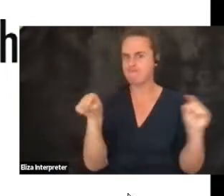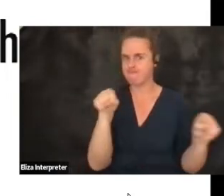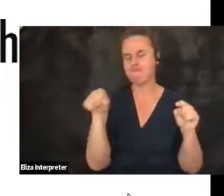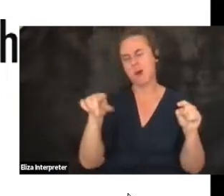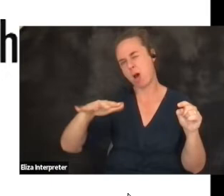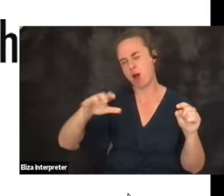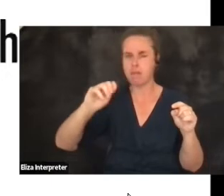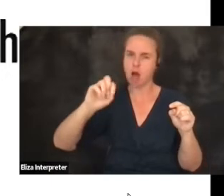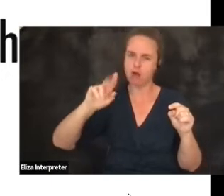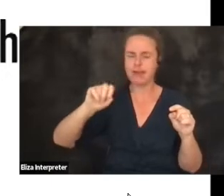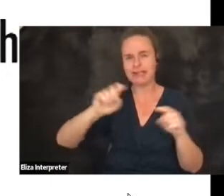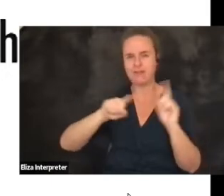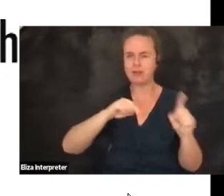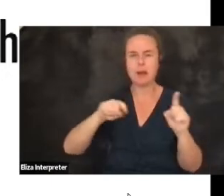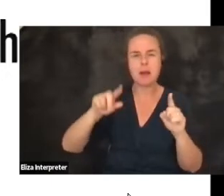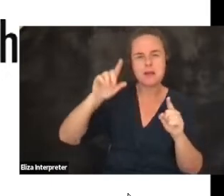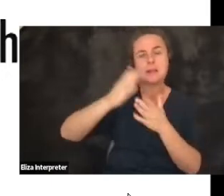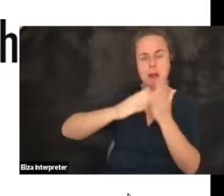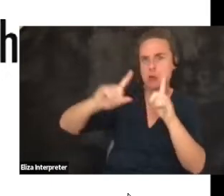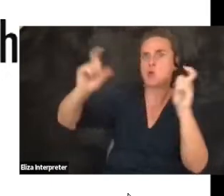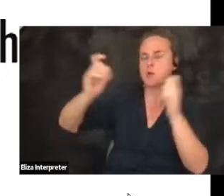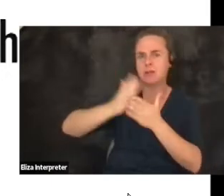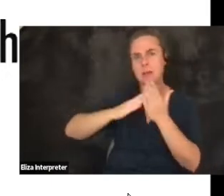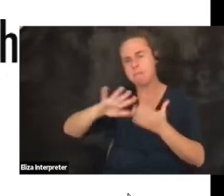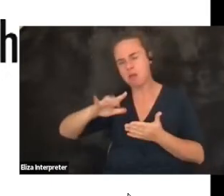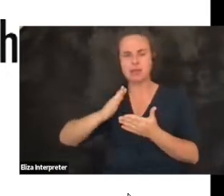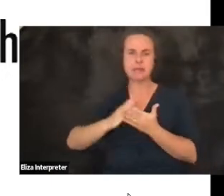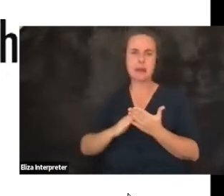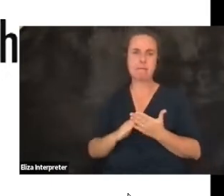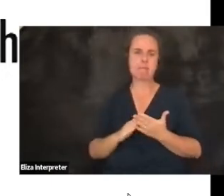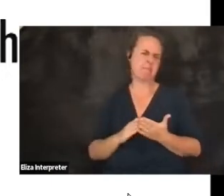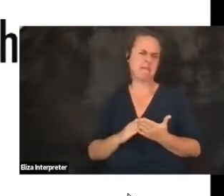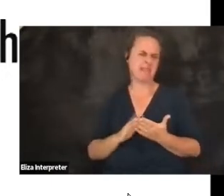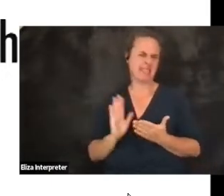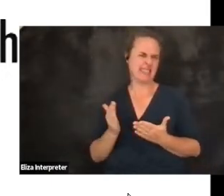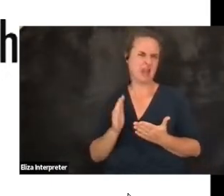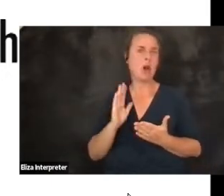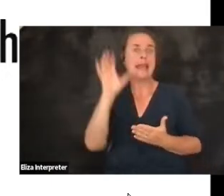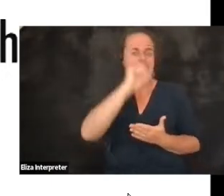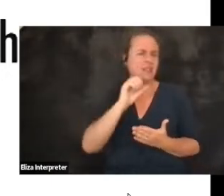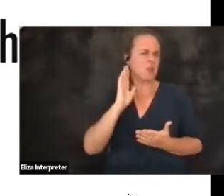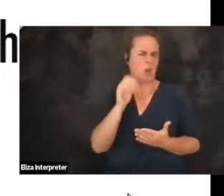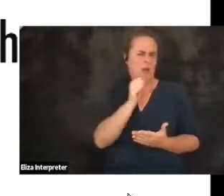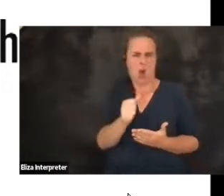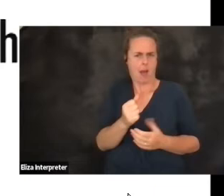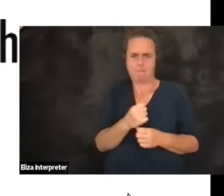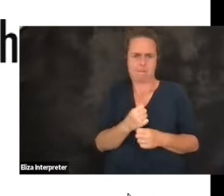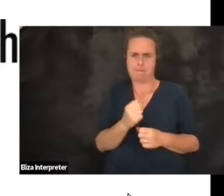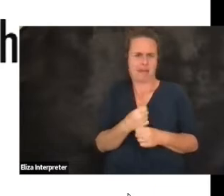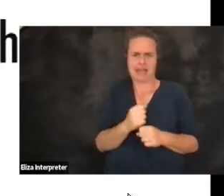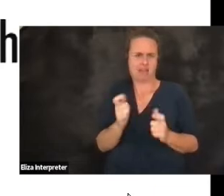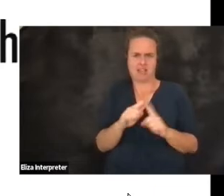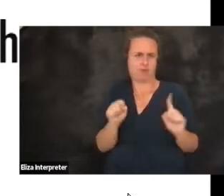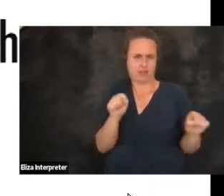Okay, we've got 34 respondents and 46 folks on, so I'll just give you a few more seconds.